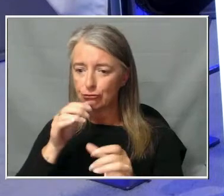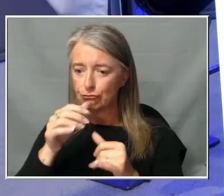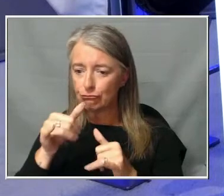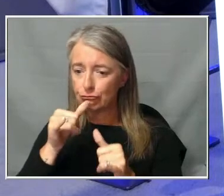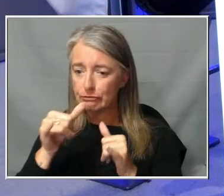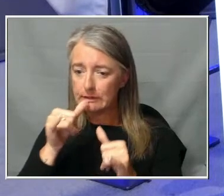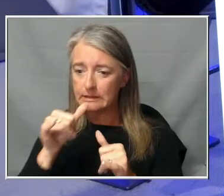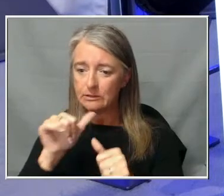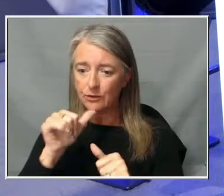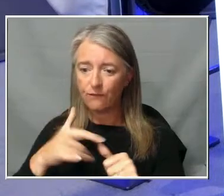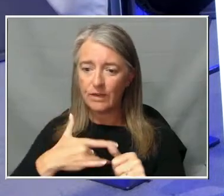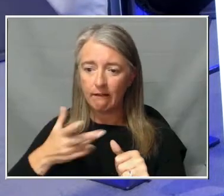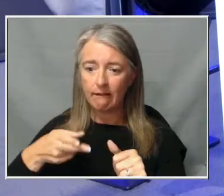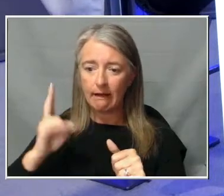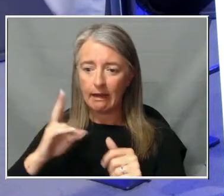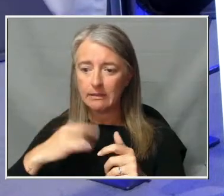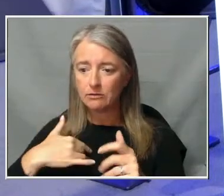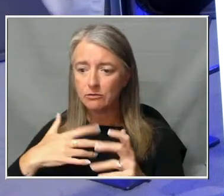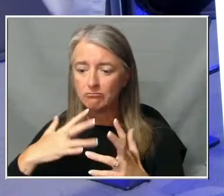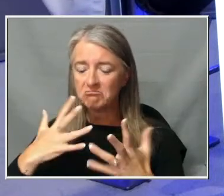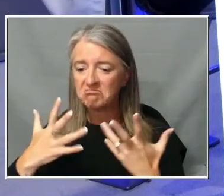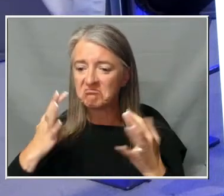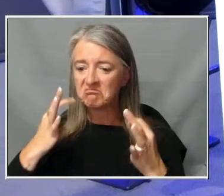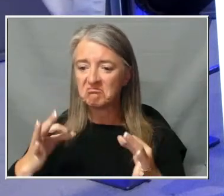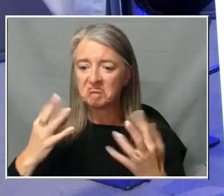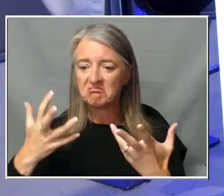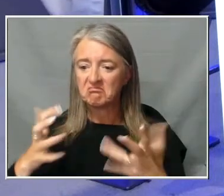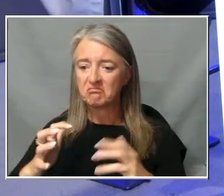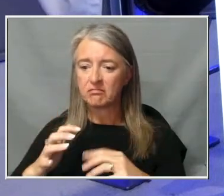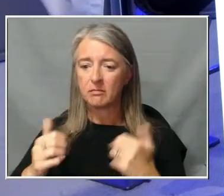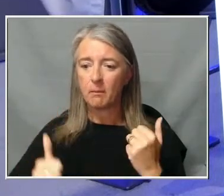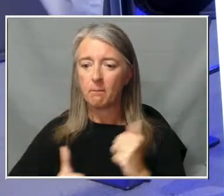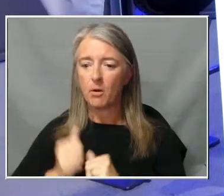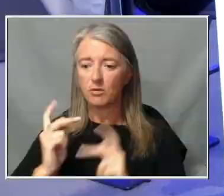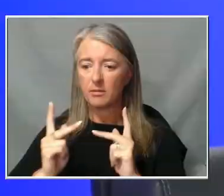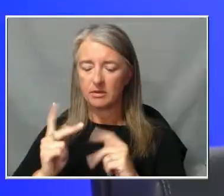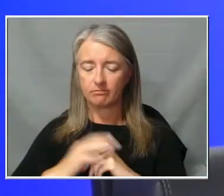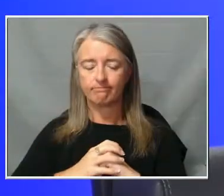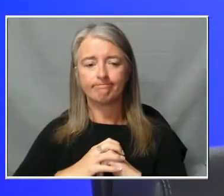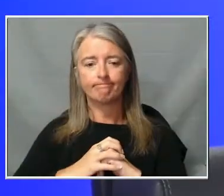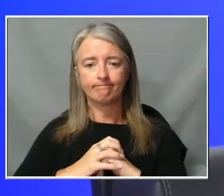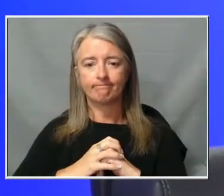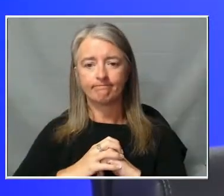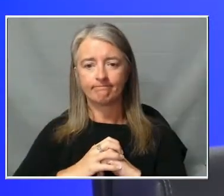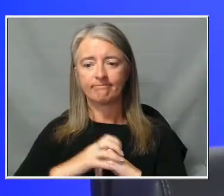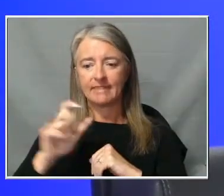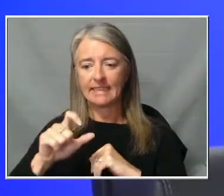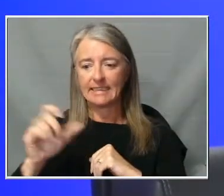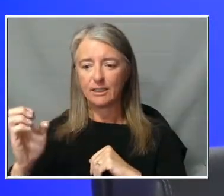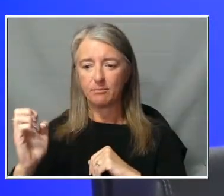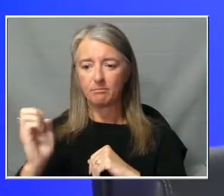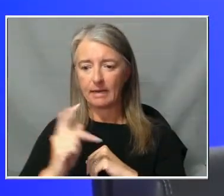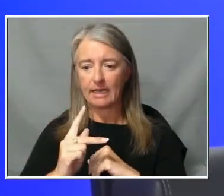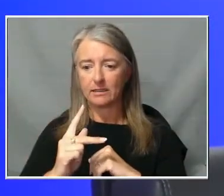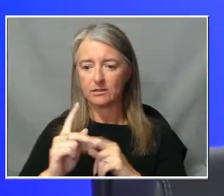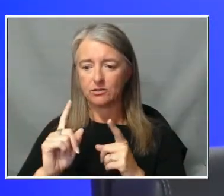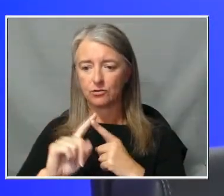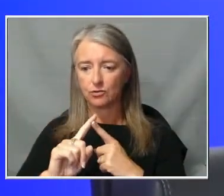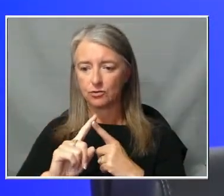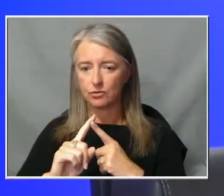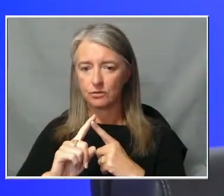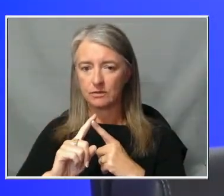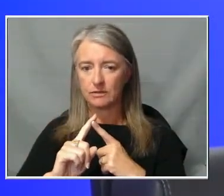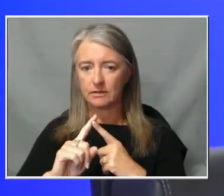getting the buzz, so there's no point in doing it. And the next day, most of the people will get up and be like, okay, I need to get back. I need to get back wherever this was. This was